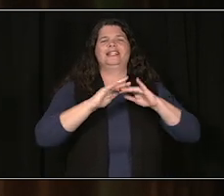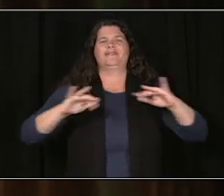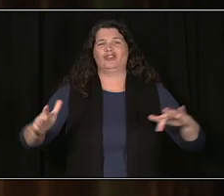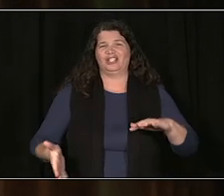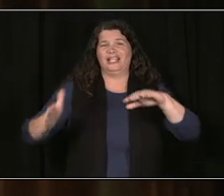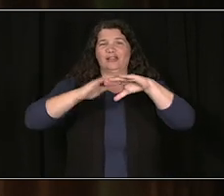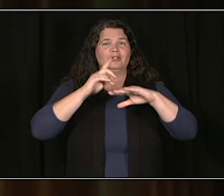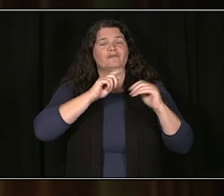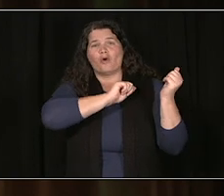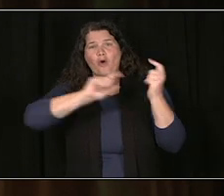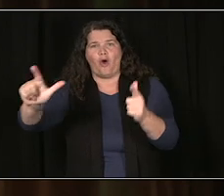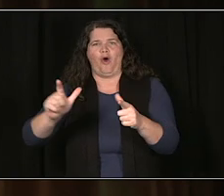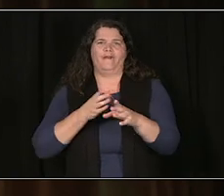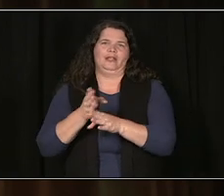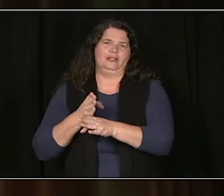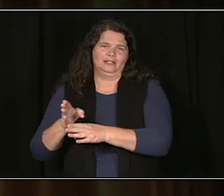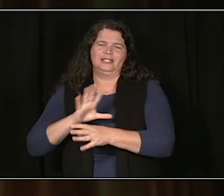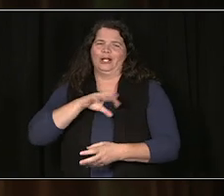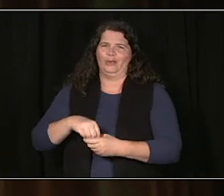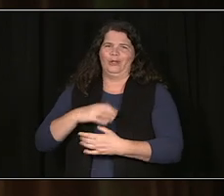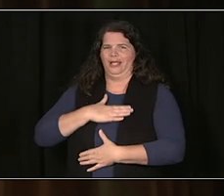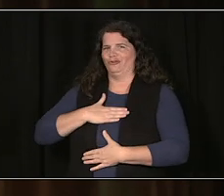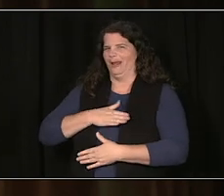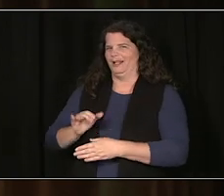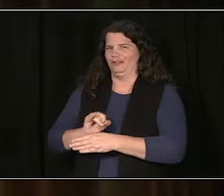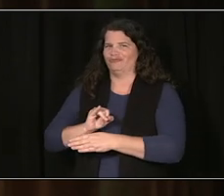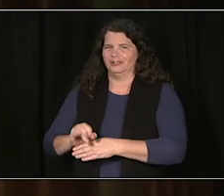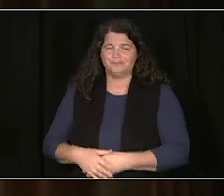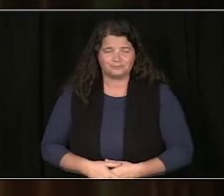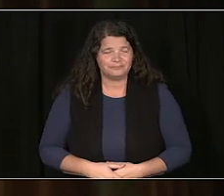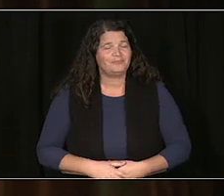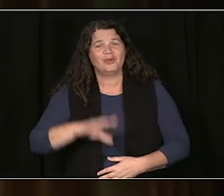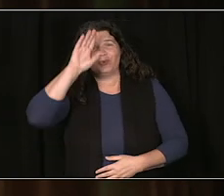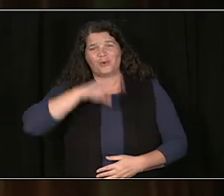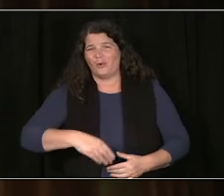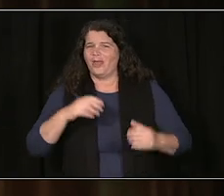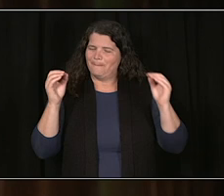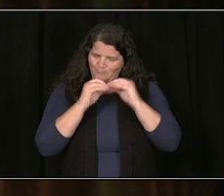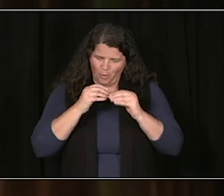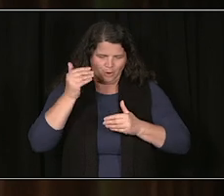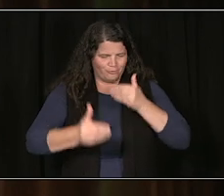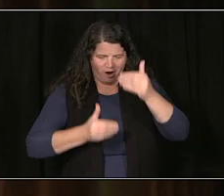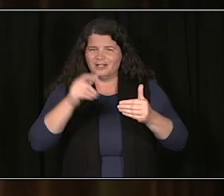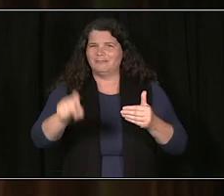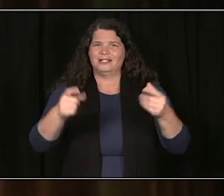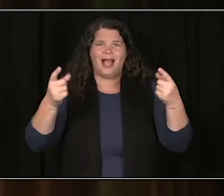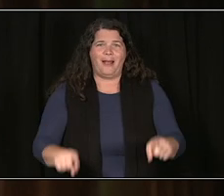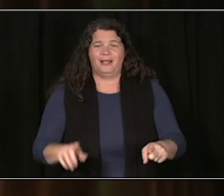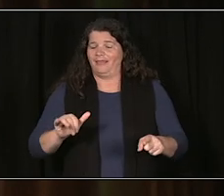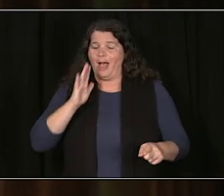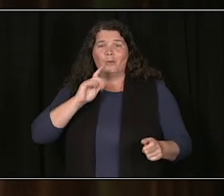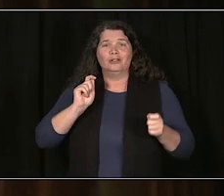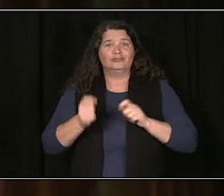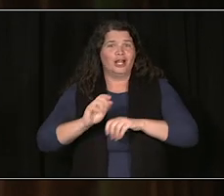but in all fields. We know that there's still more progress to be made, and this change, it doesn't happen overnight. It